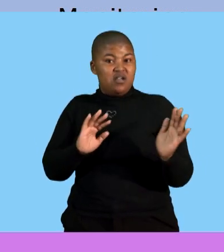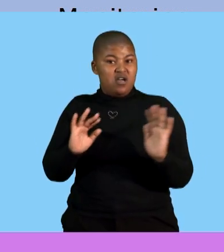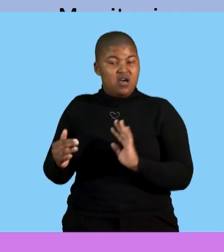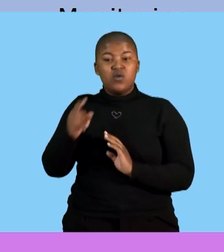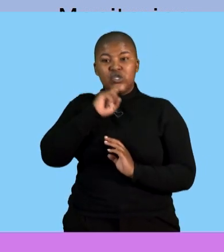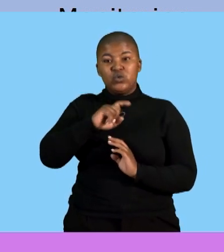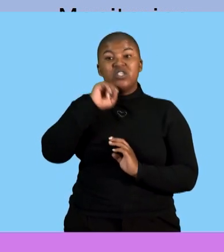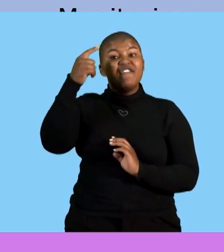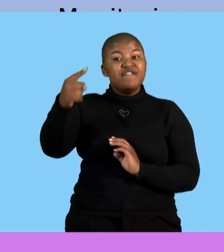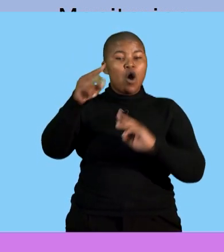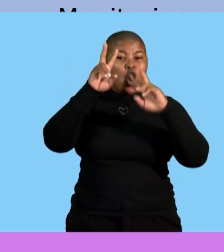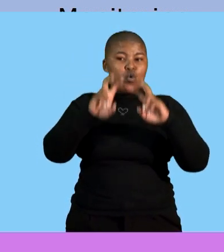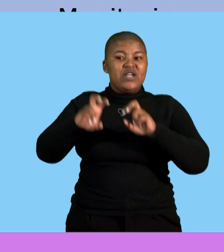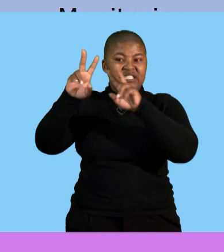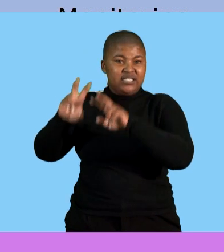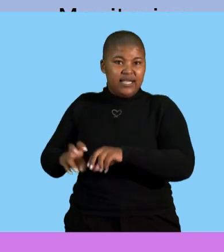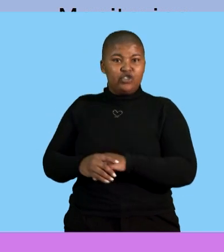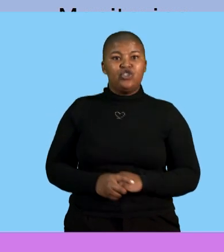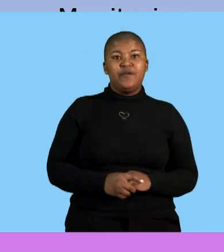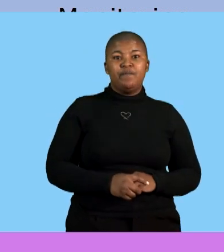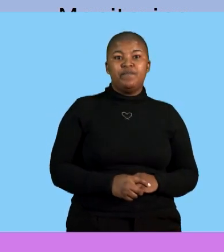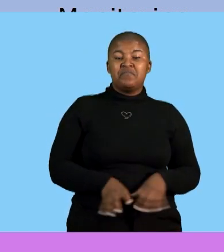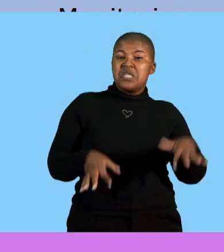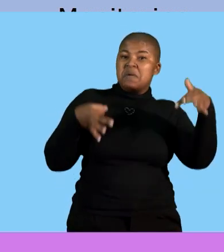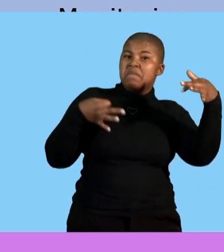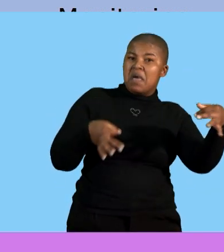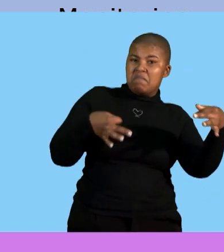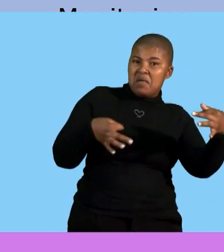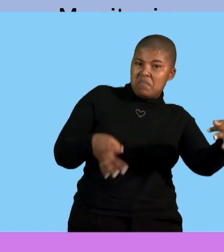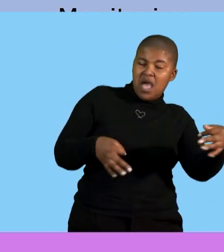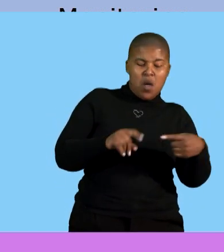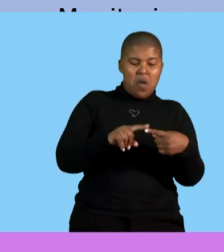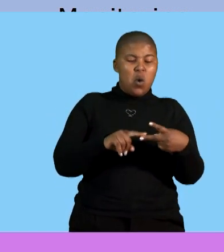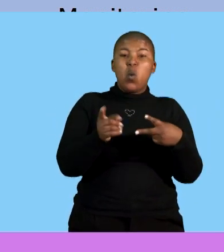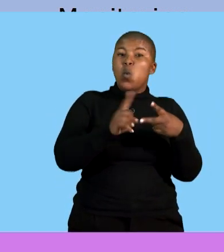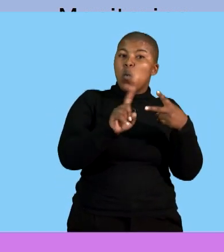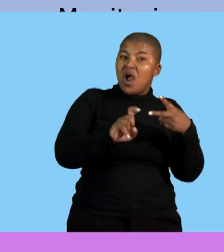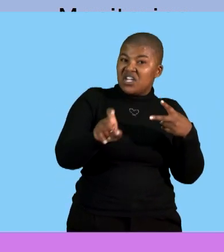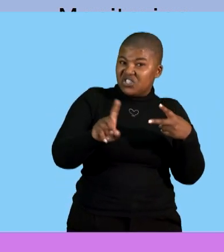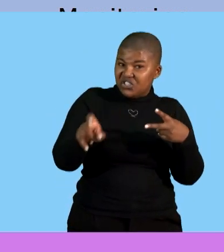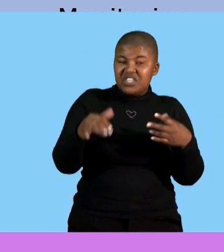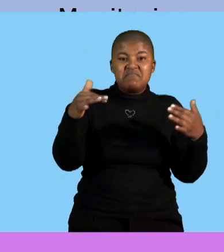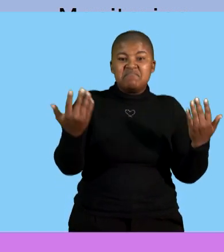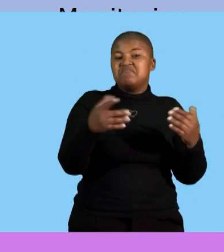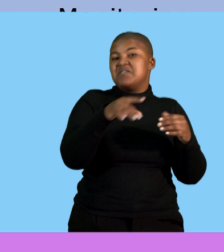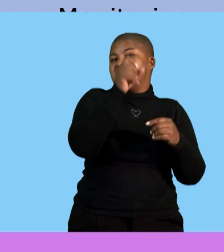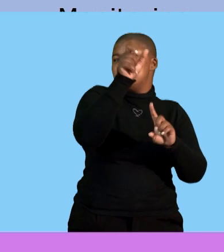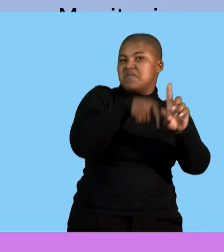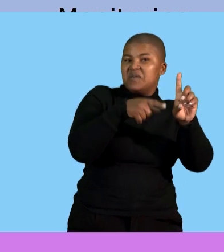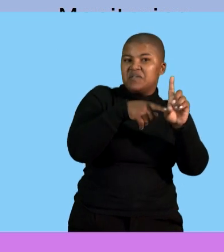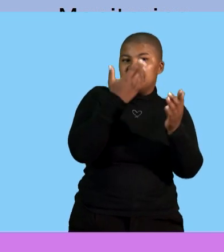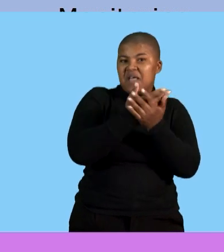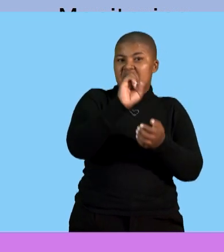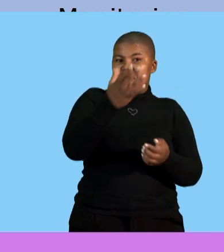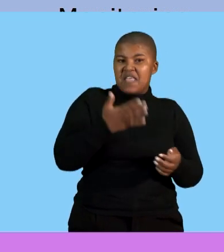a research. Firstly, it can be forms and questionnaires whereby an individual will be given a piece of paper and